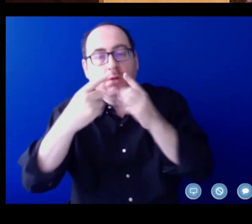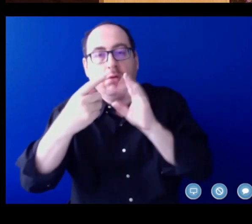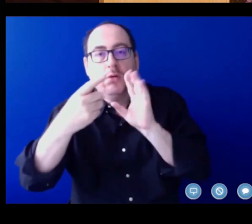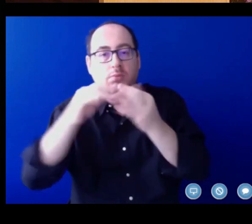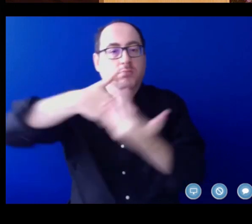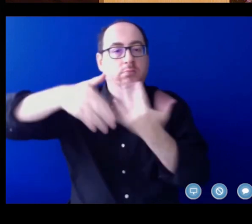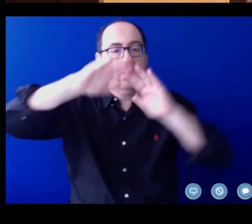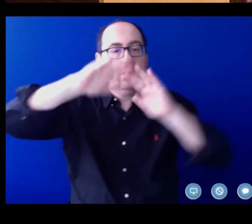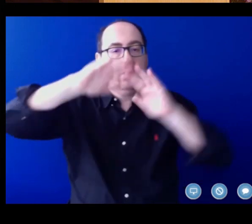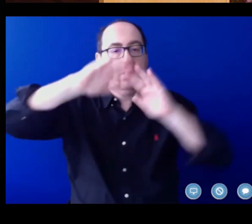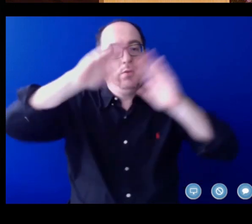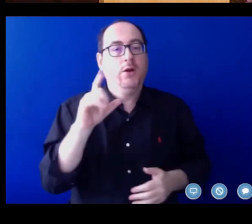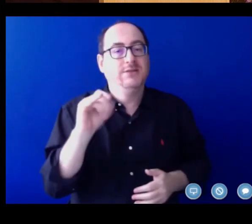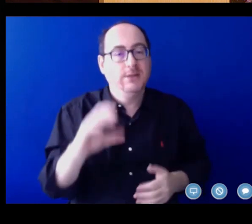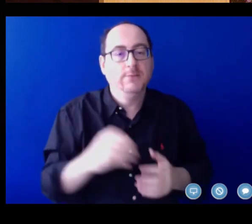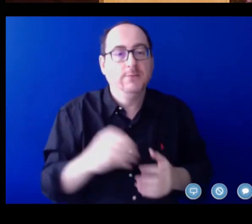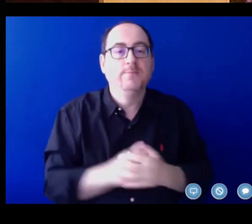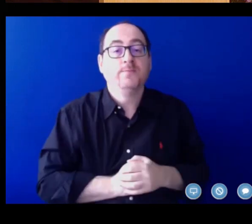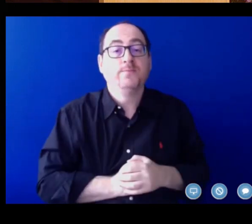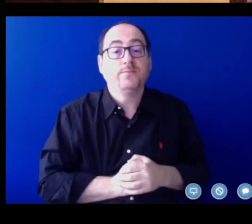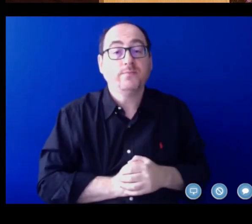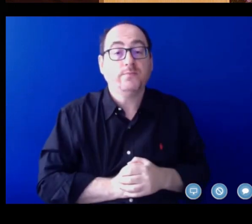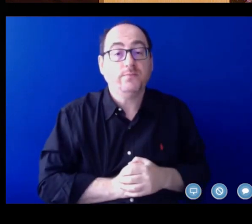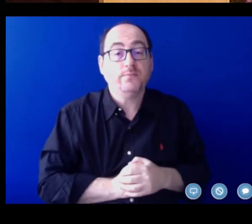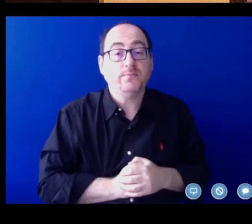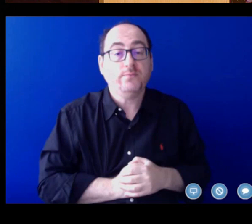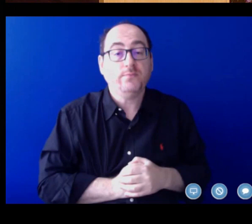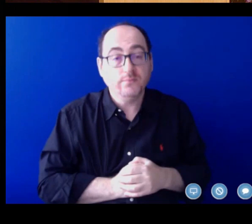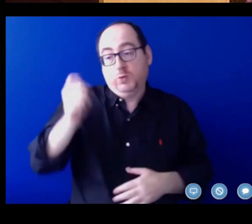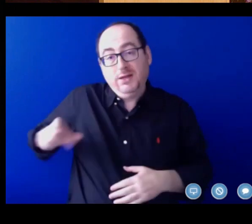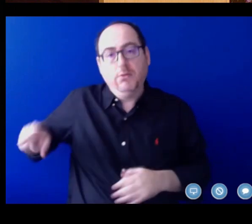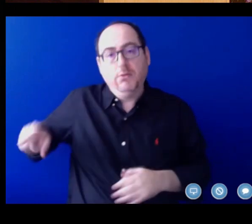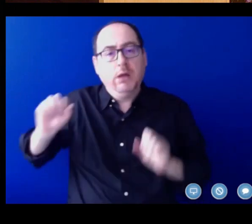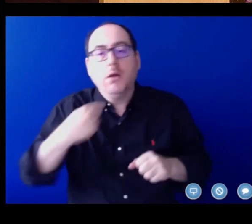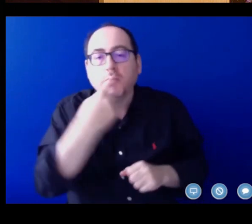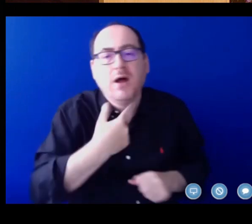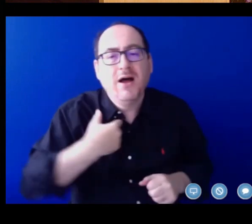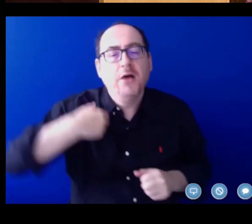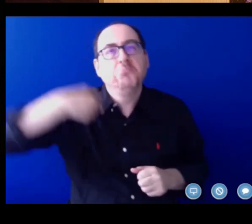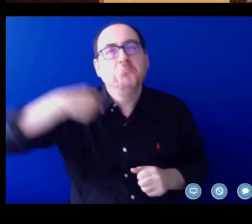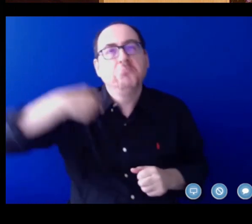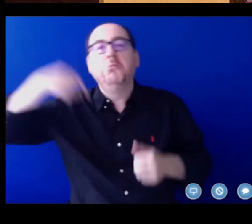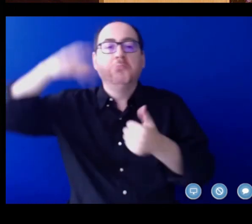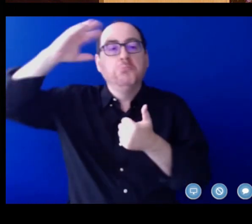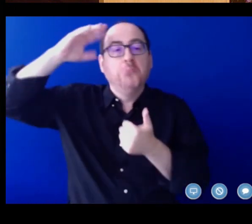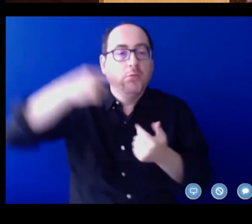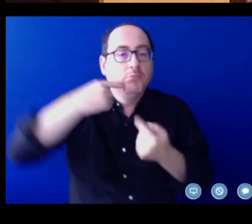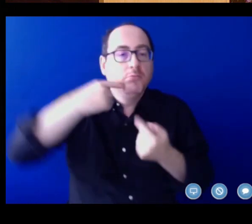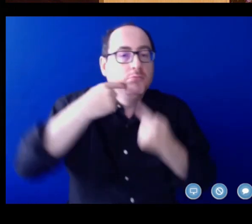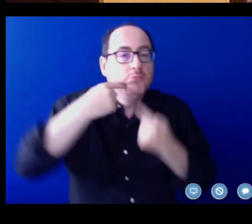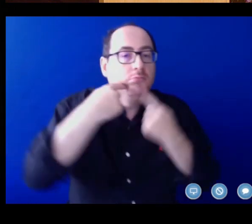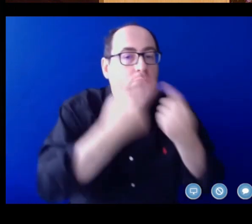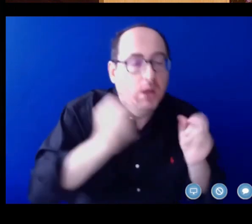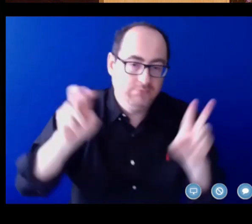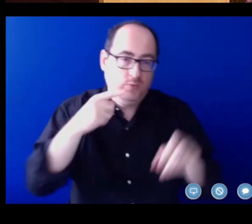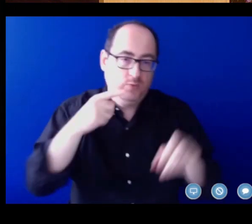it benefited their speaking and listening so much, and we were able to move most of the class up into level 3 after 6 months, which doesn't always